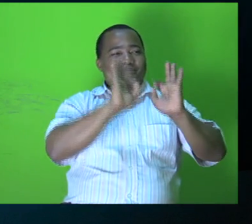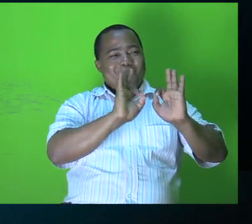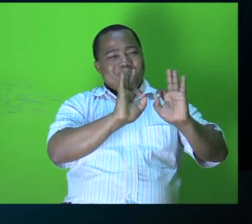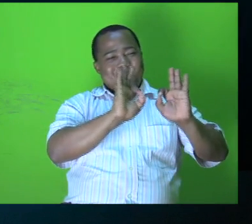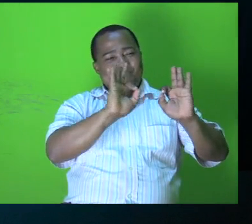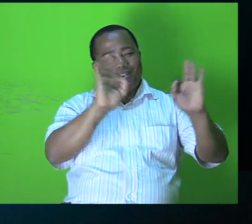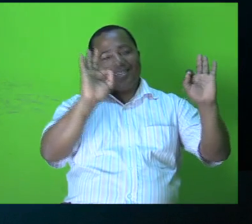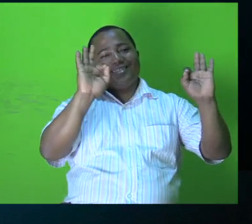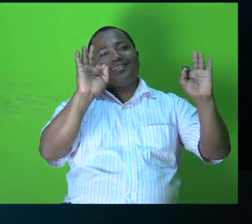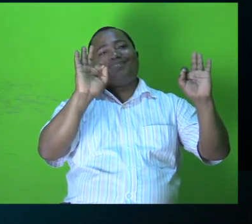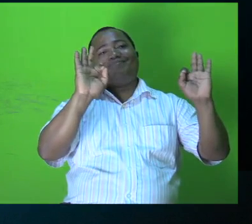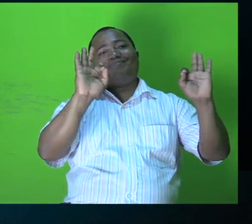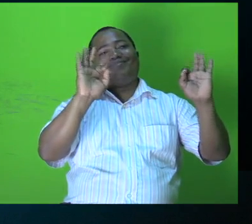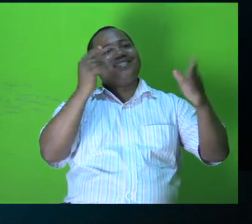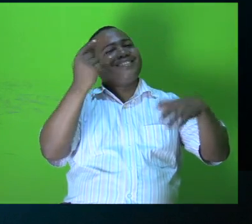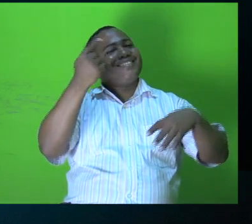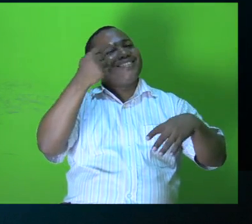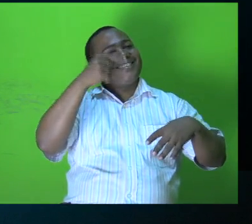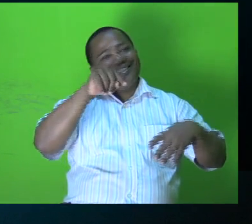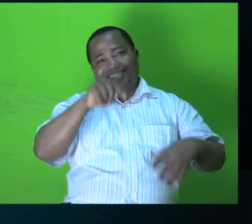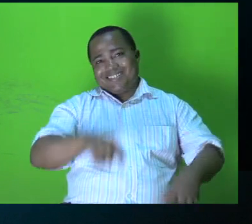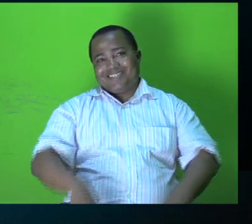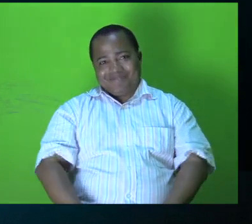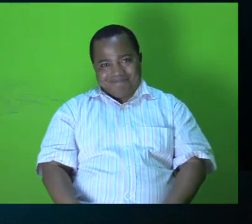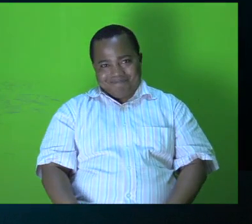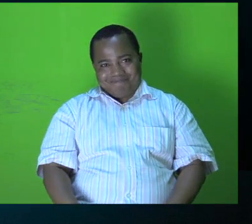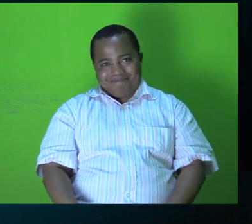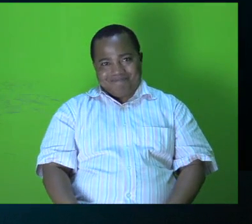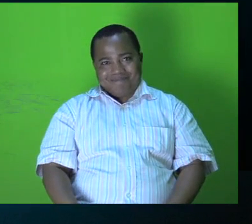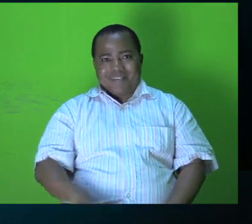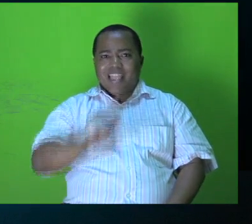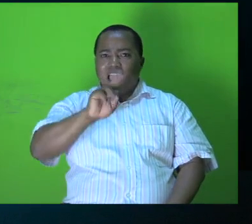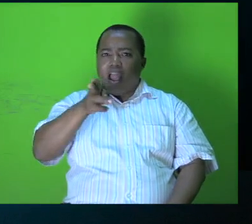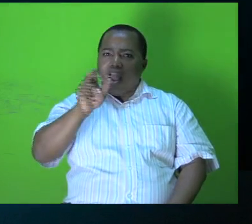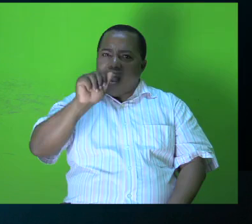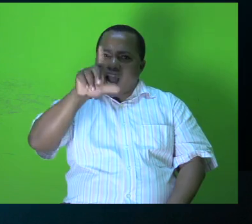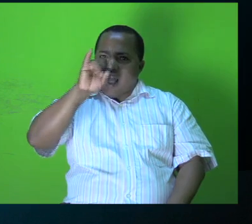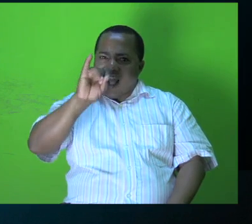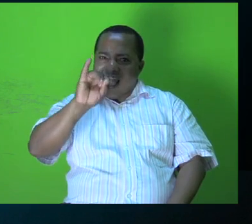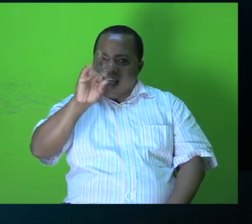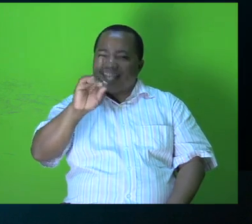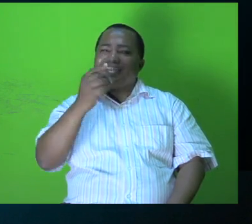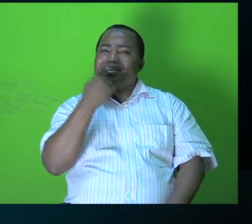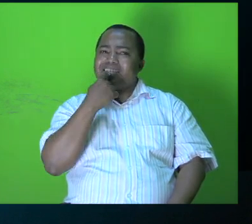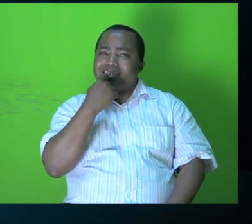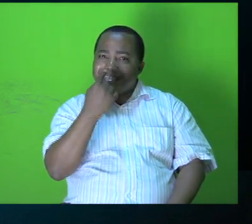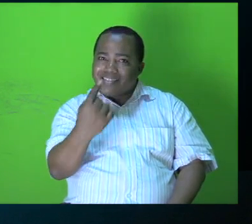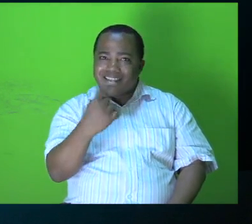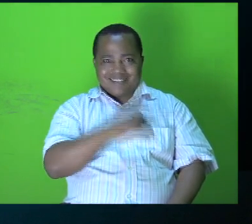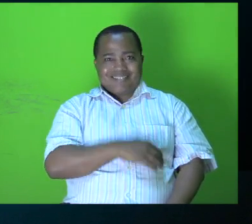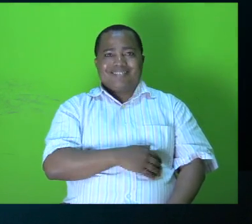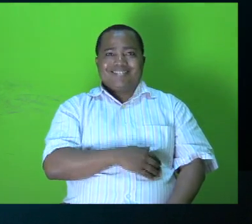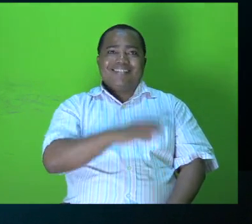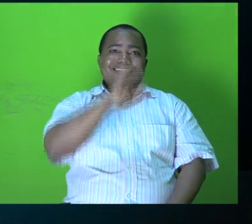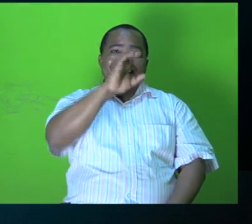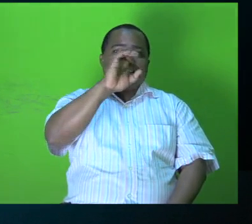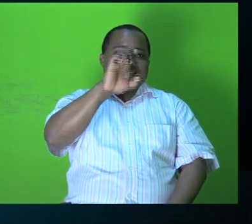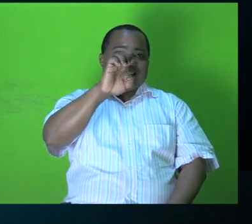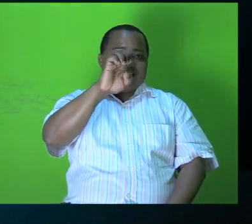Wonderful. Wonderful, Khalid. Khalid said, the